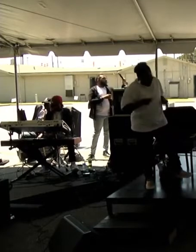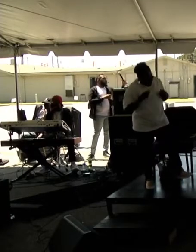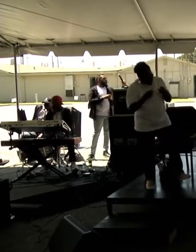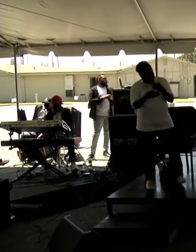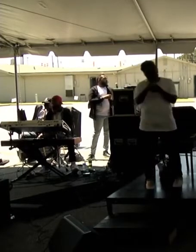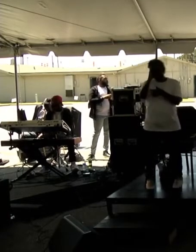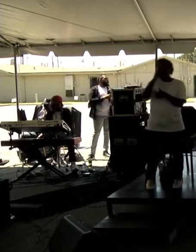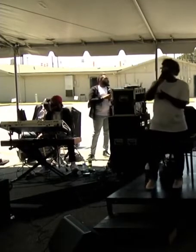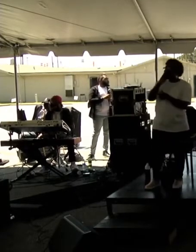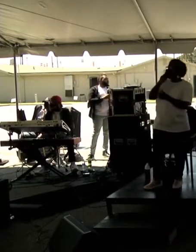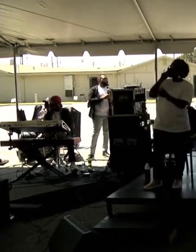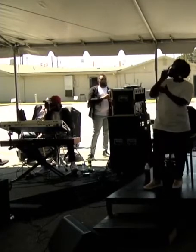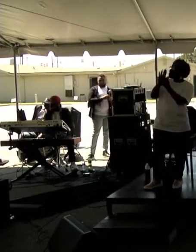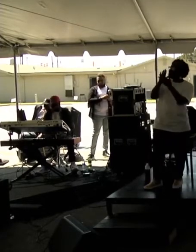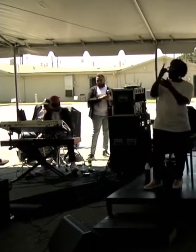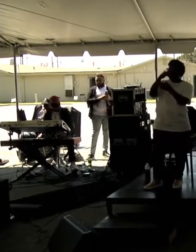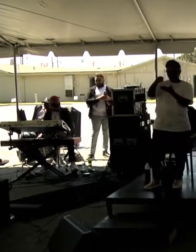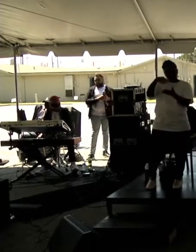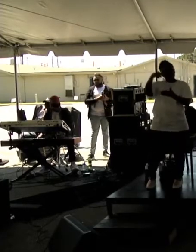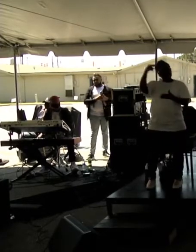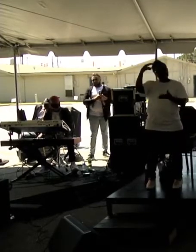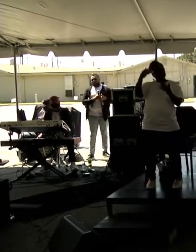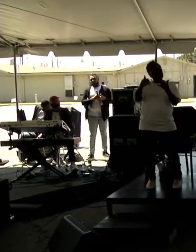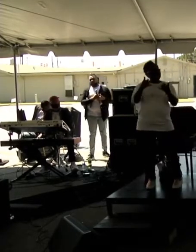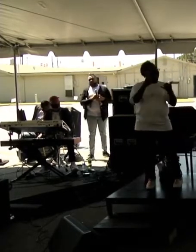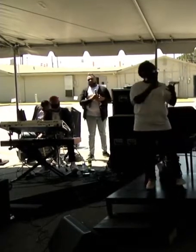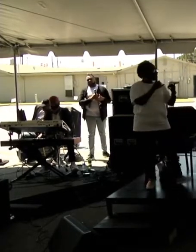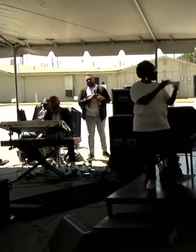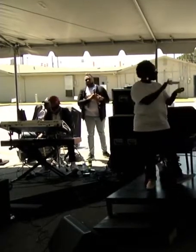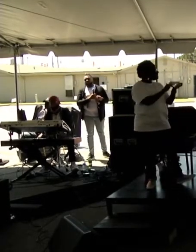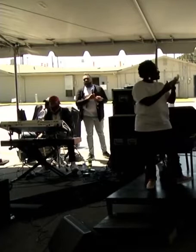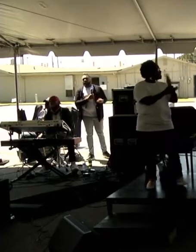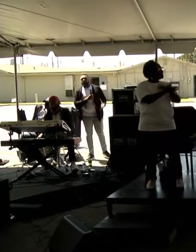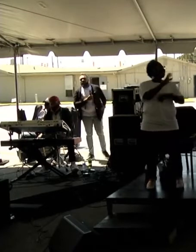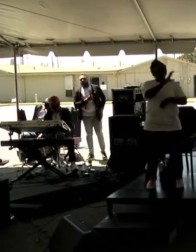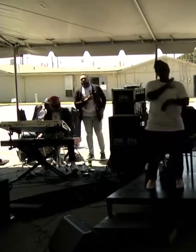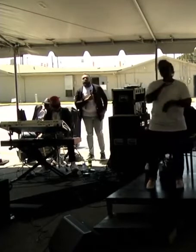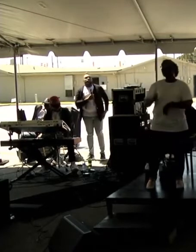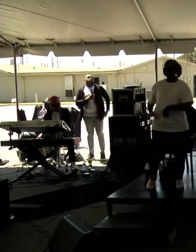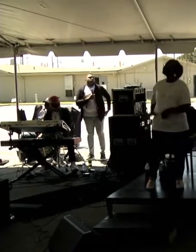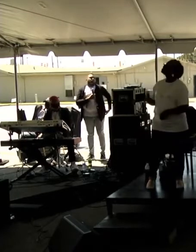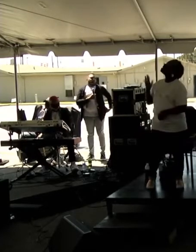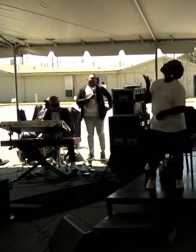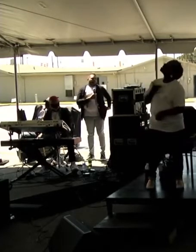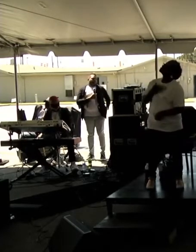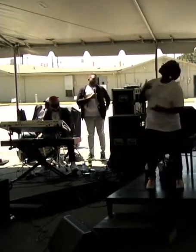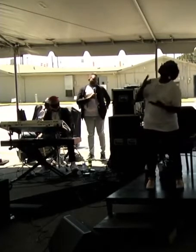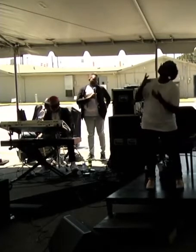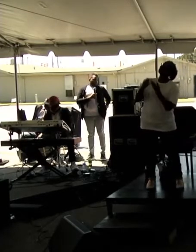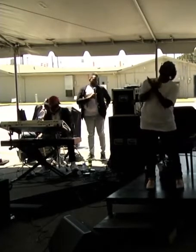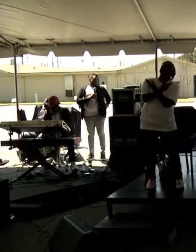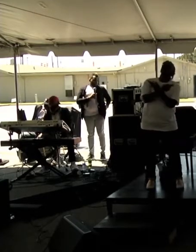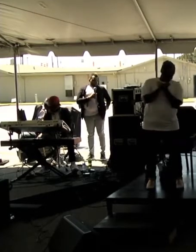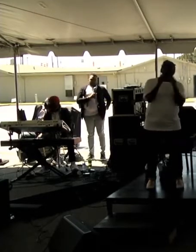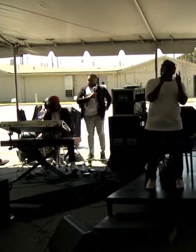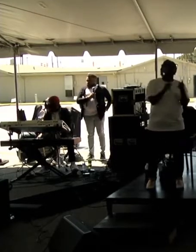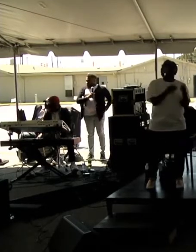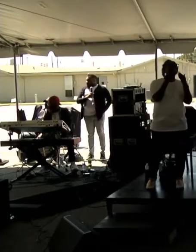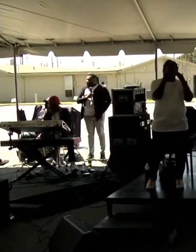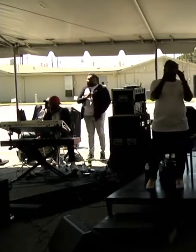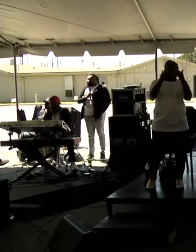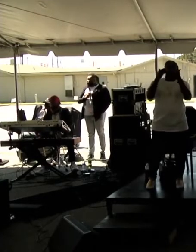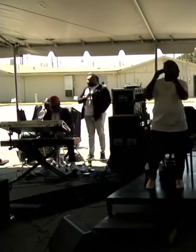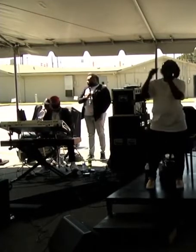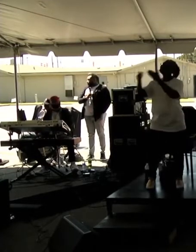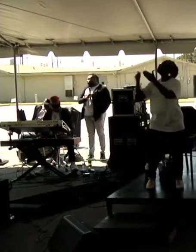for the resurrection today. Jesus Christ is our Redeemer. God bless each and every one of you, and thank you for being with